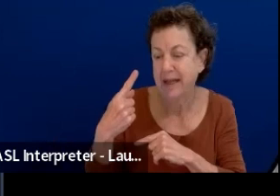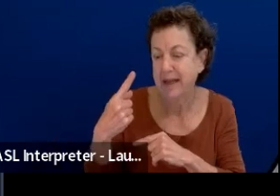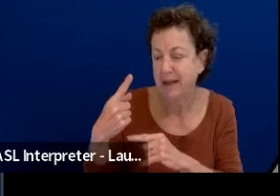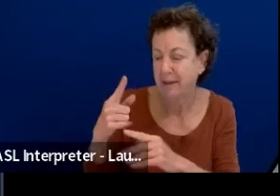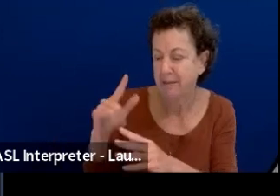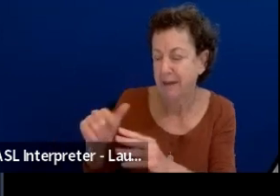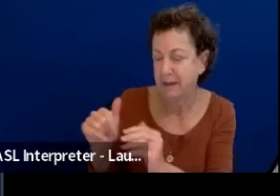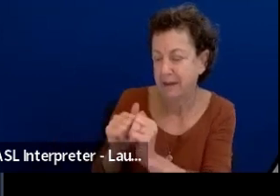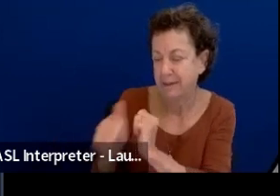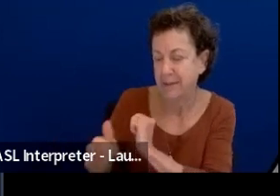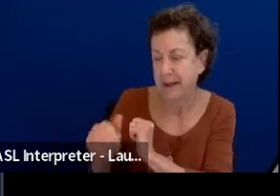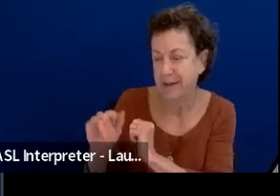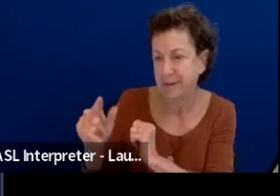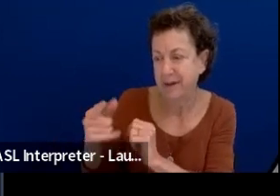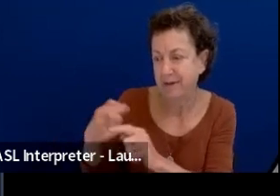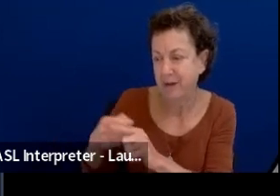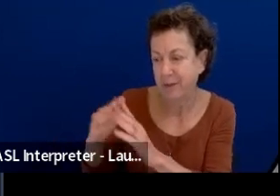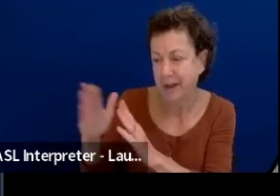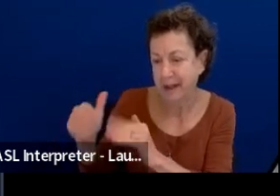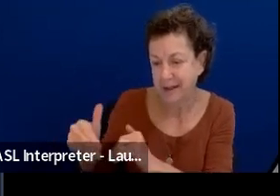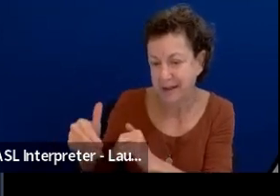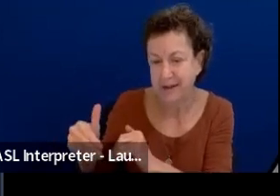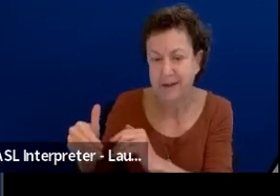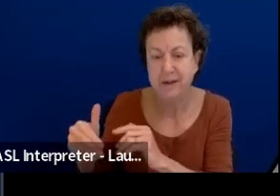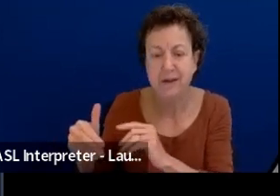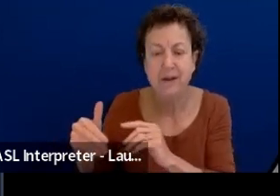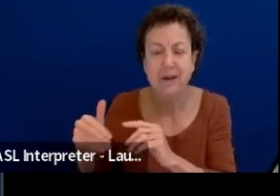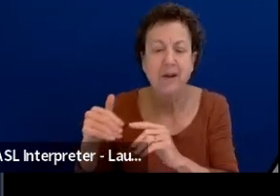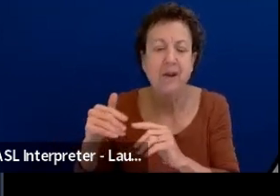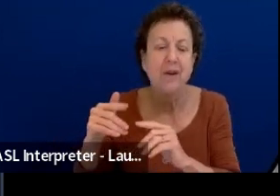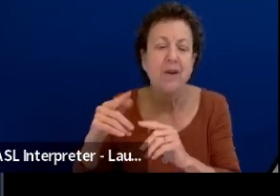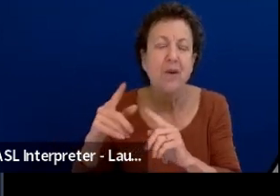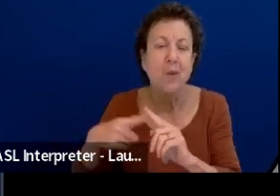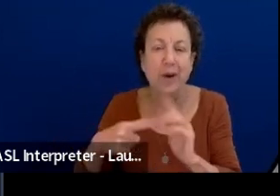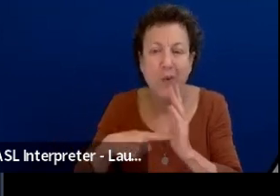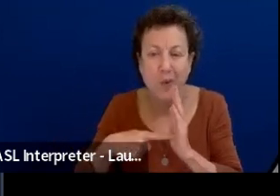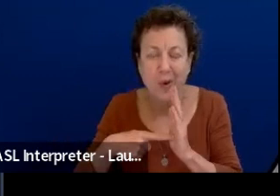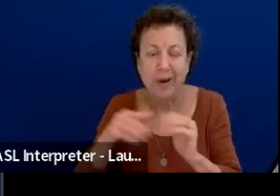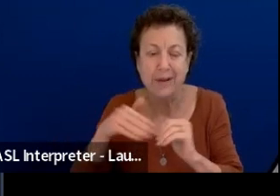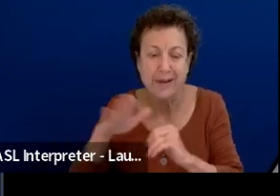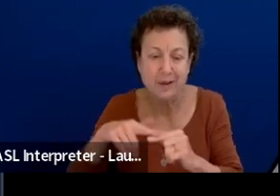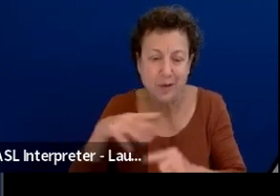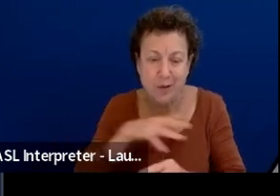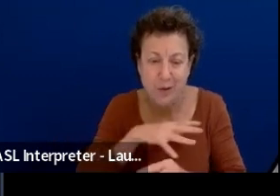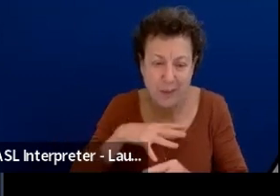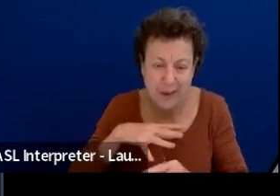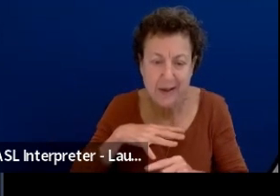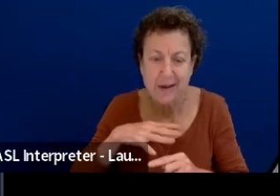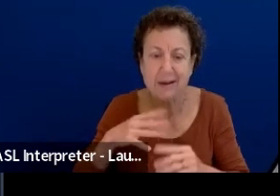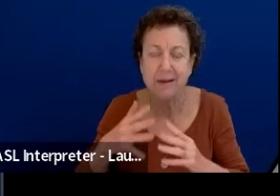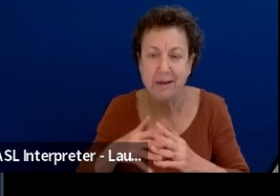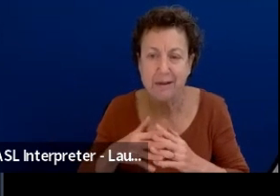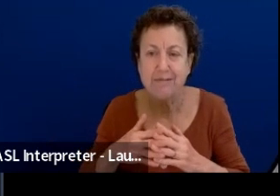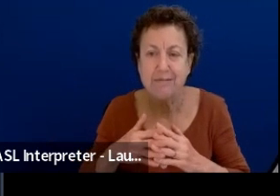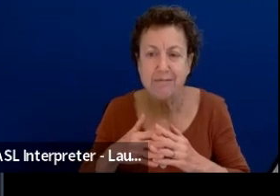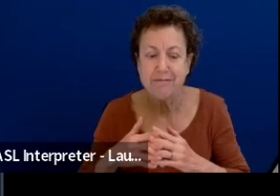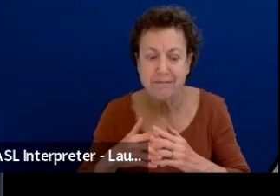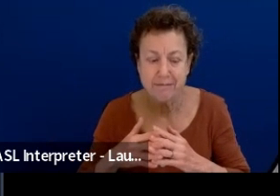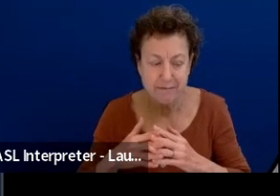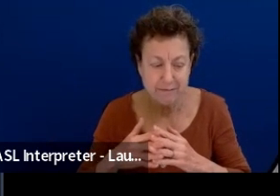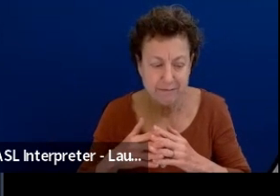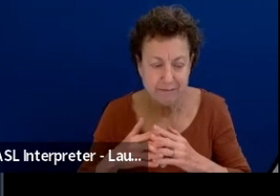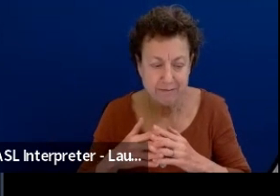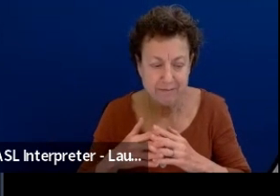House, when it has to go to committee, et cetera, et cetera.